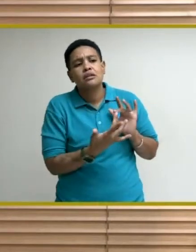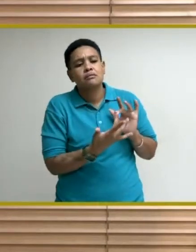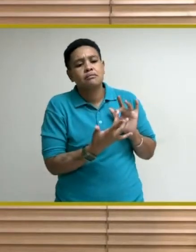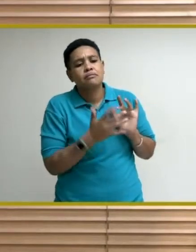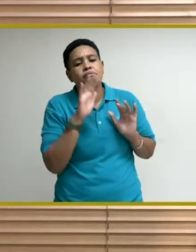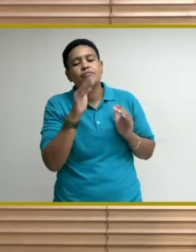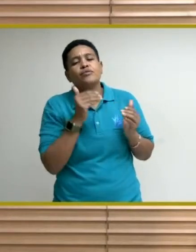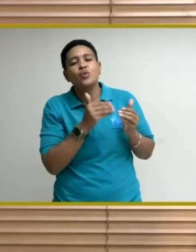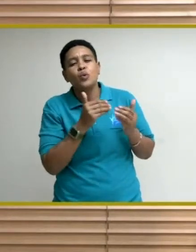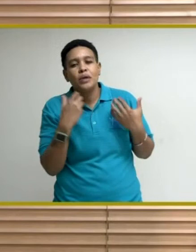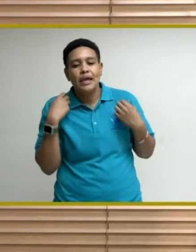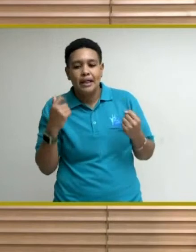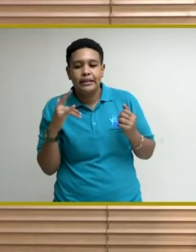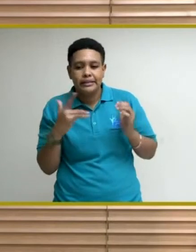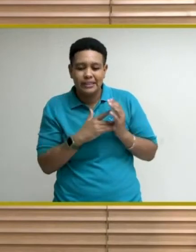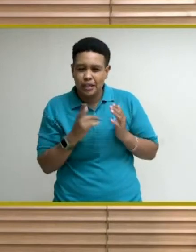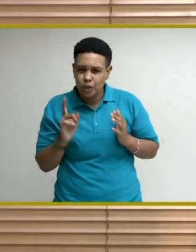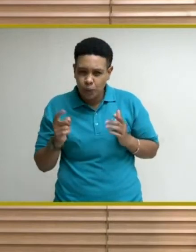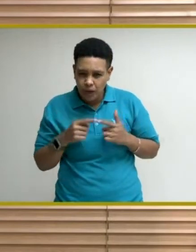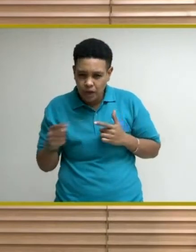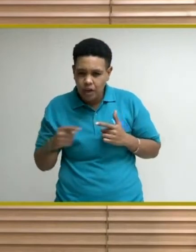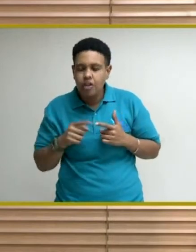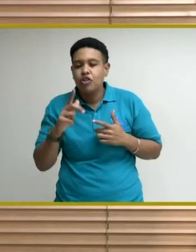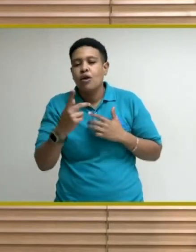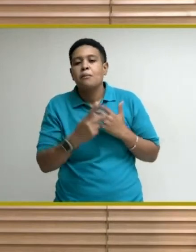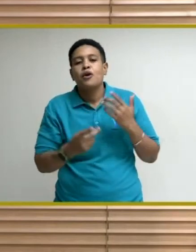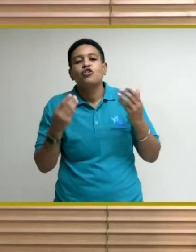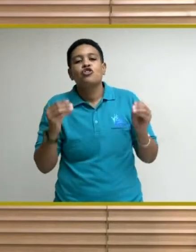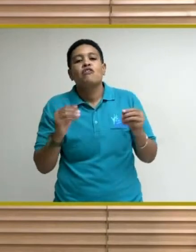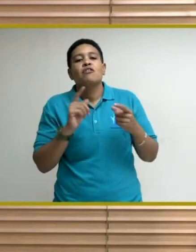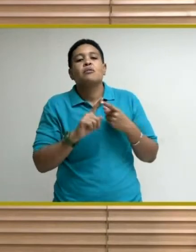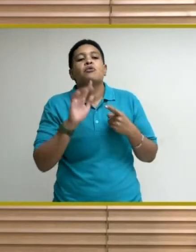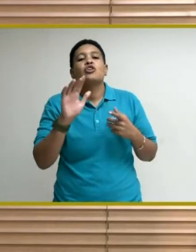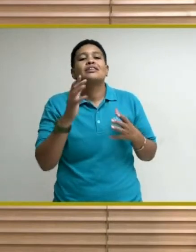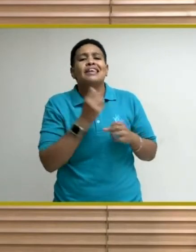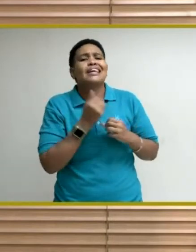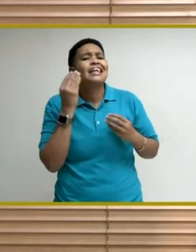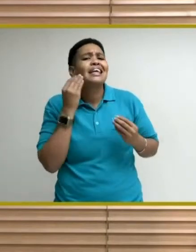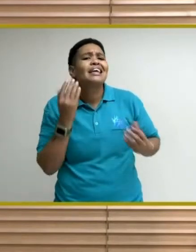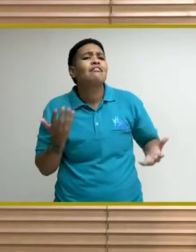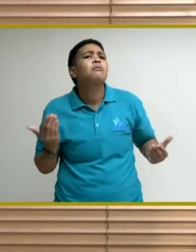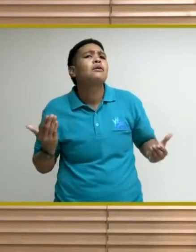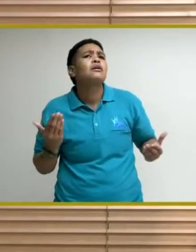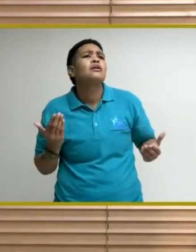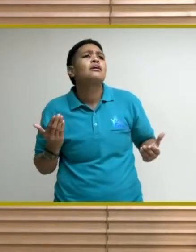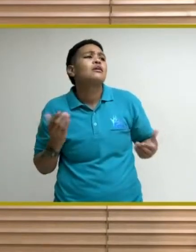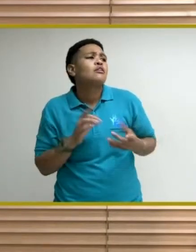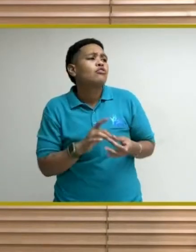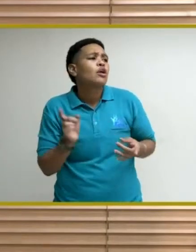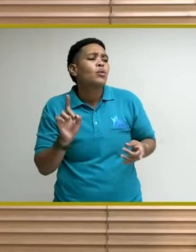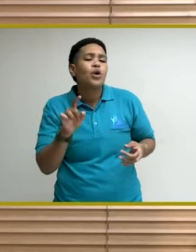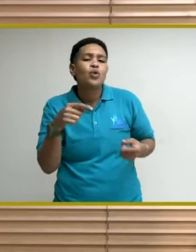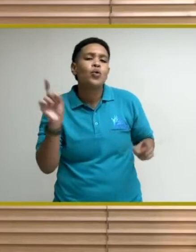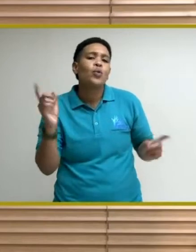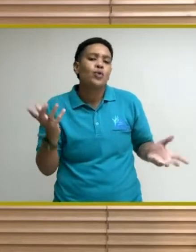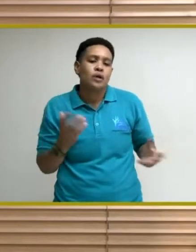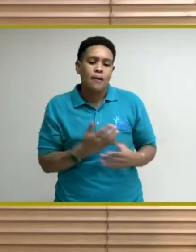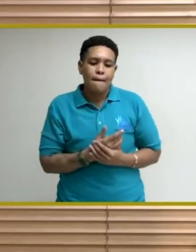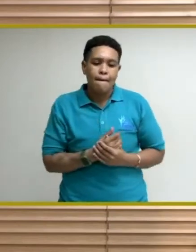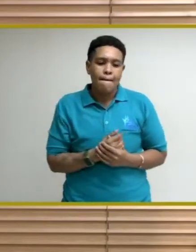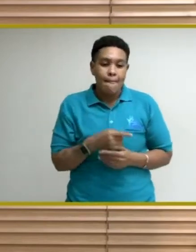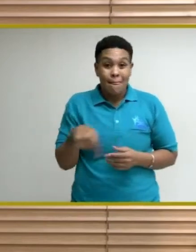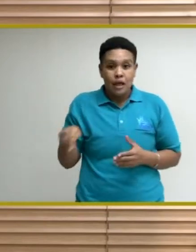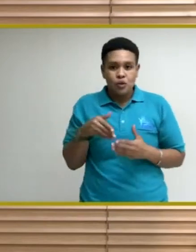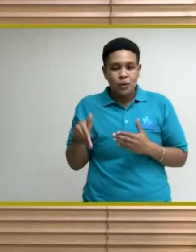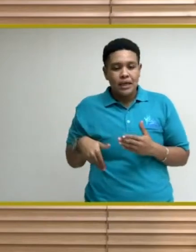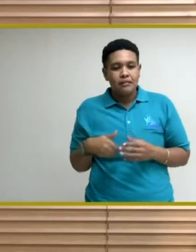your closest health center, your parish office, and get some information on where you would go this